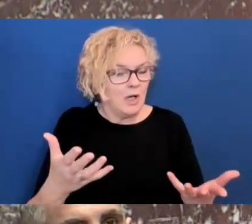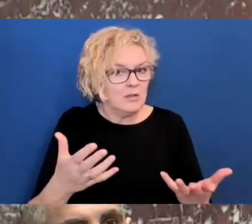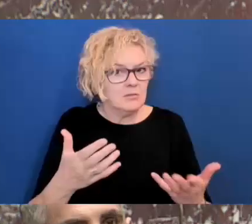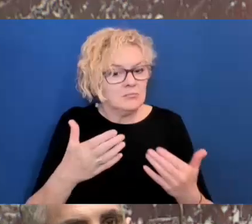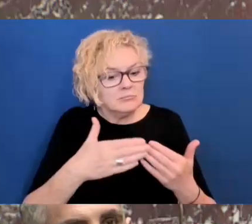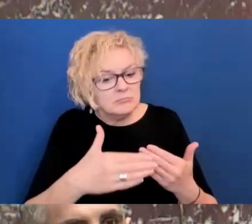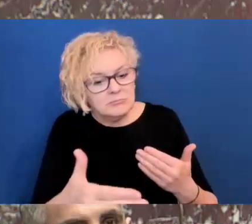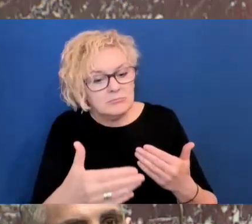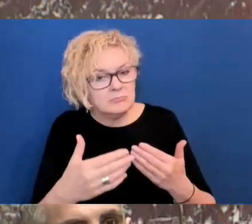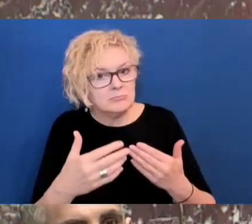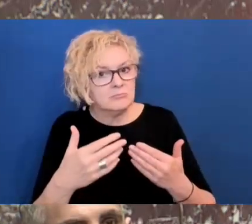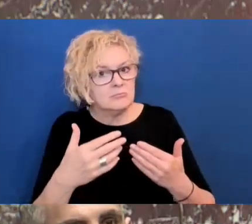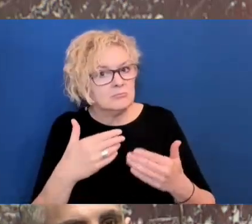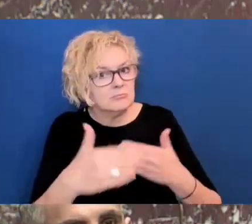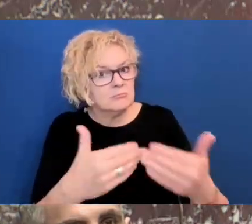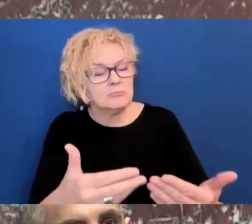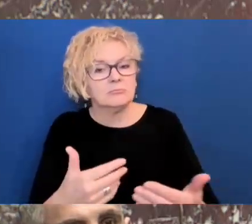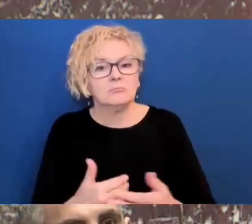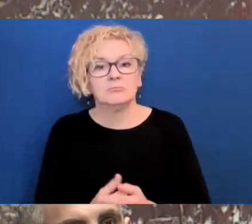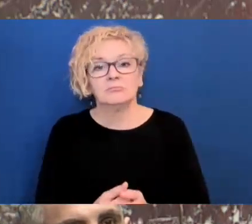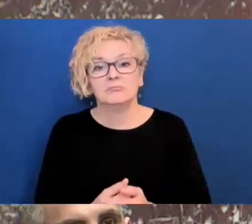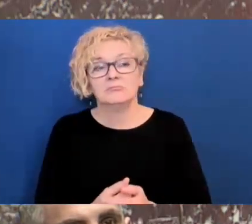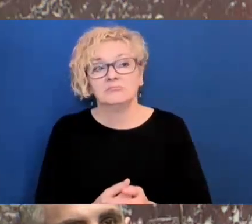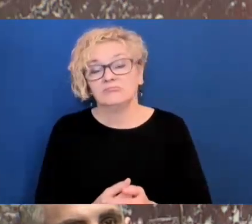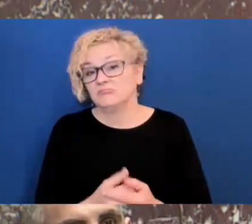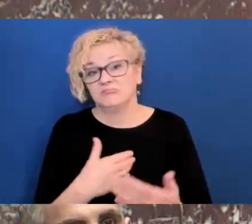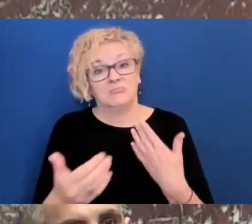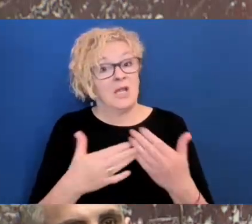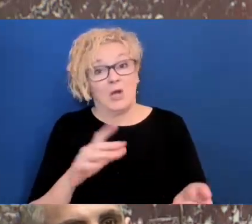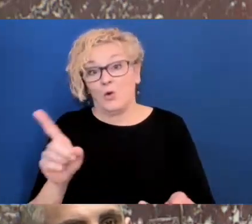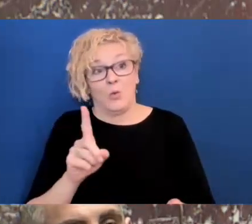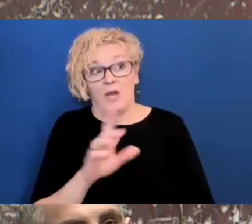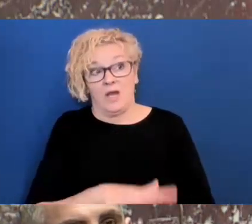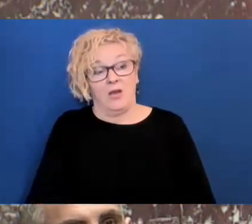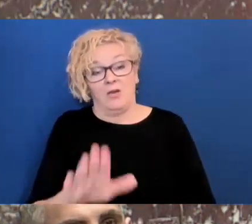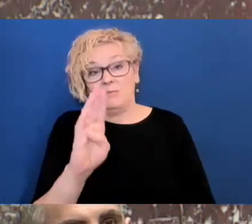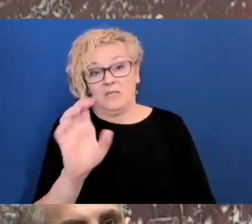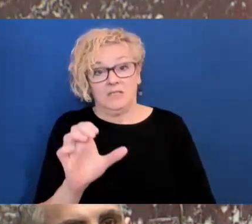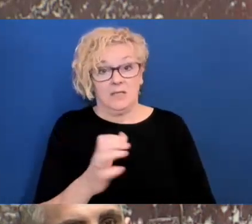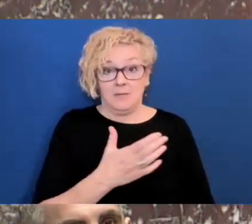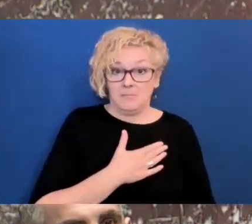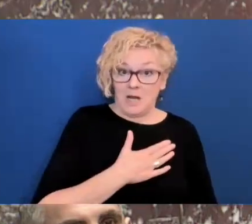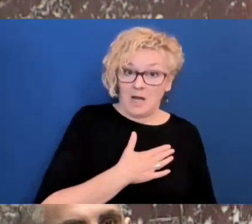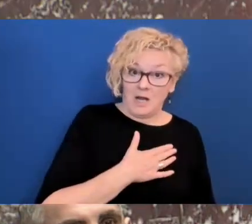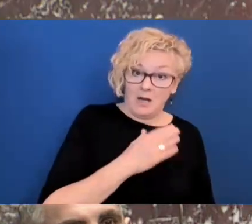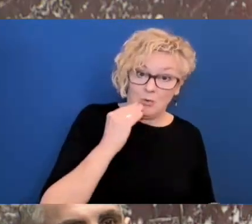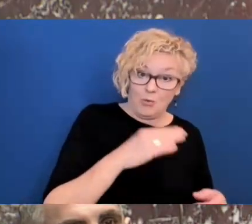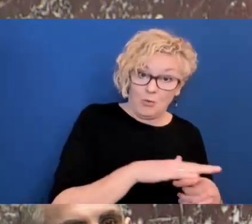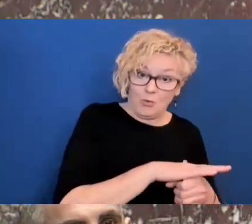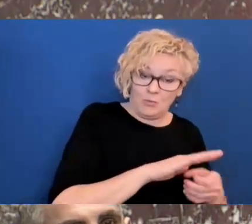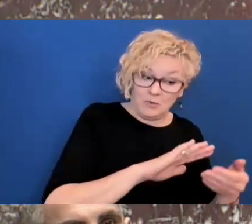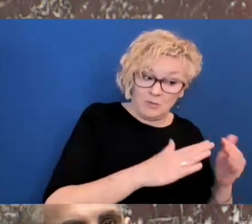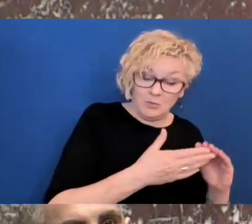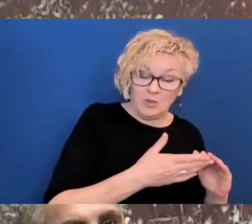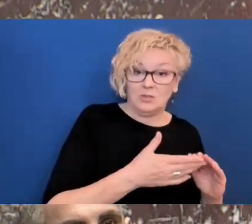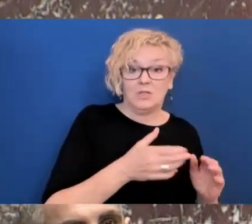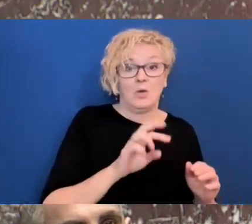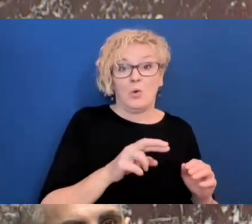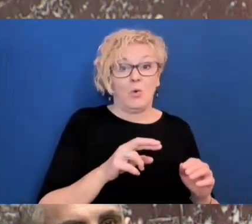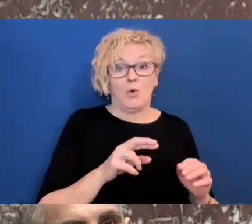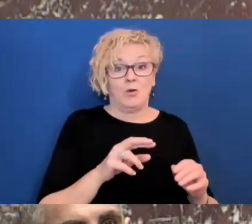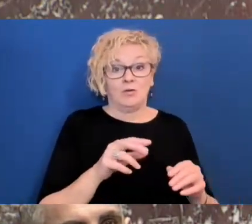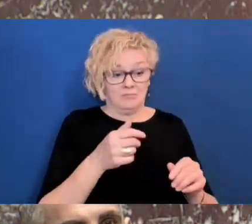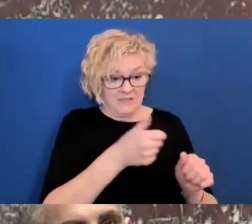community, whether it's mine or any other member of this House, in all honesty, we are not